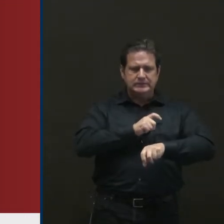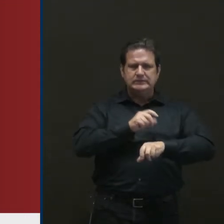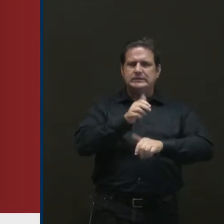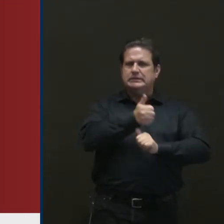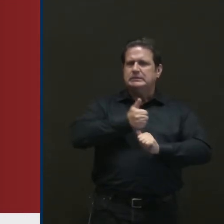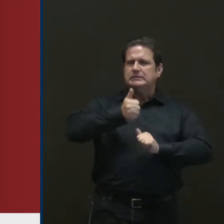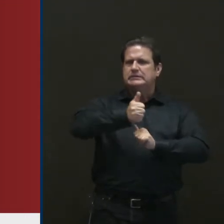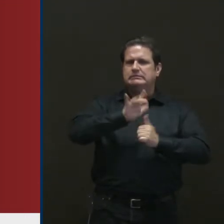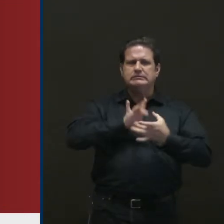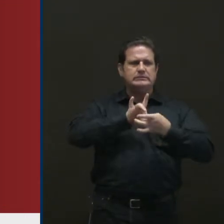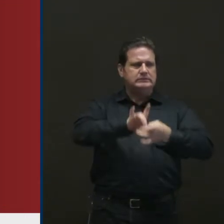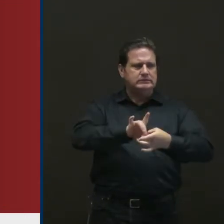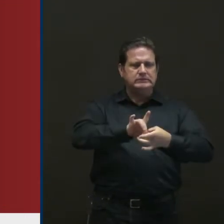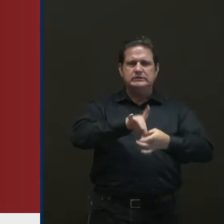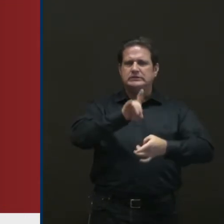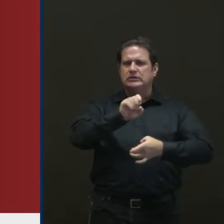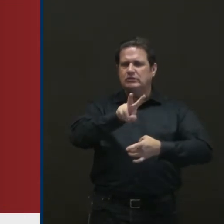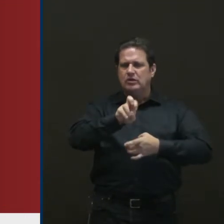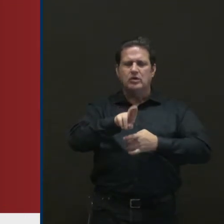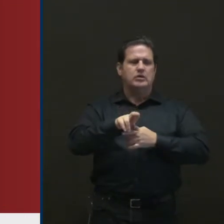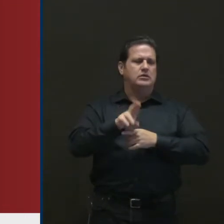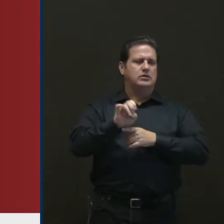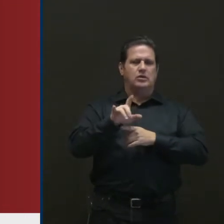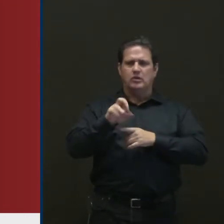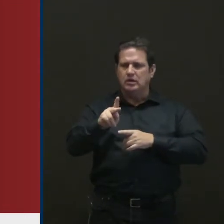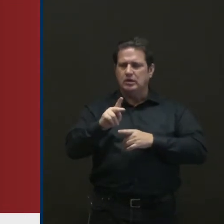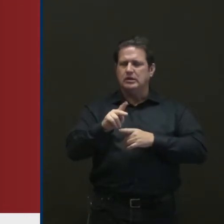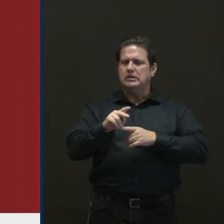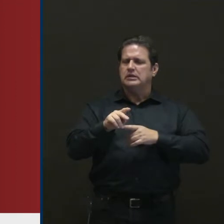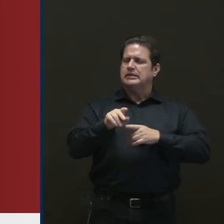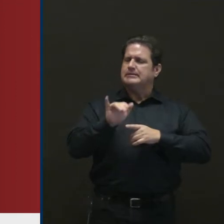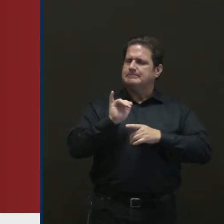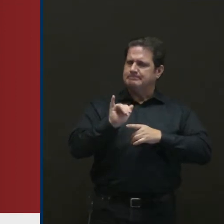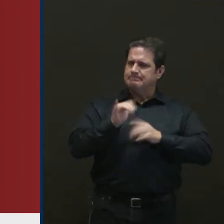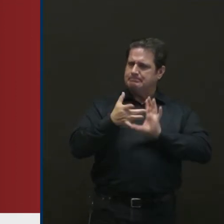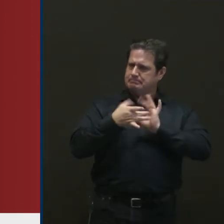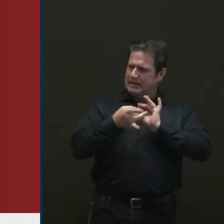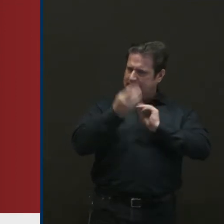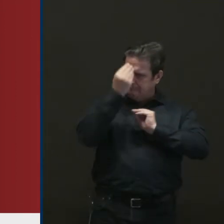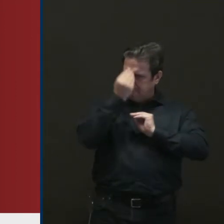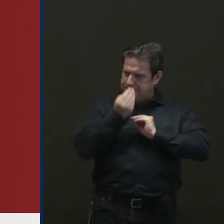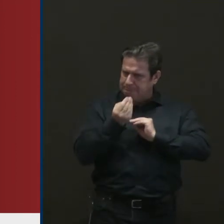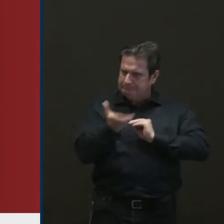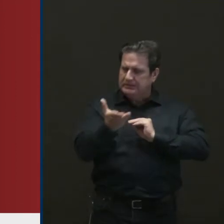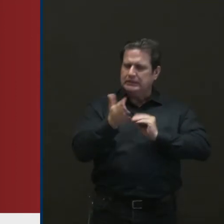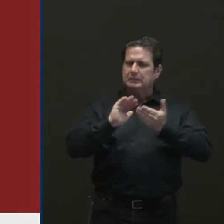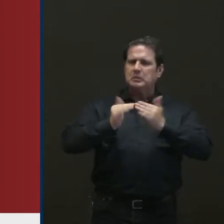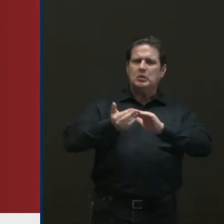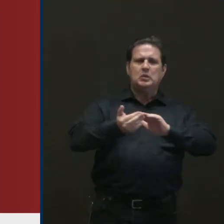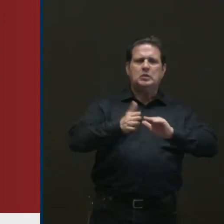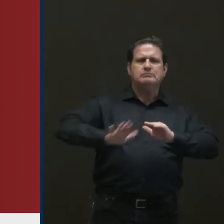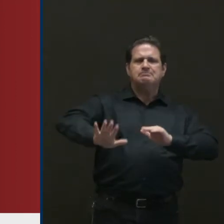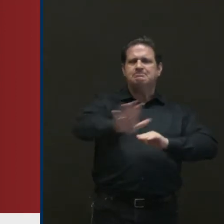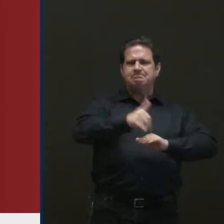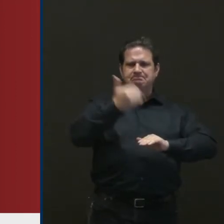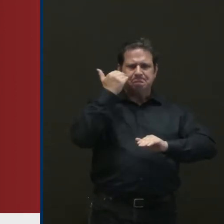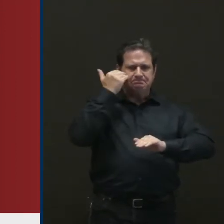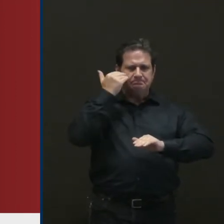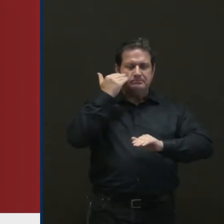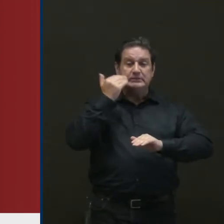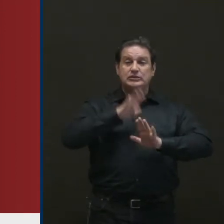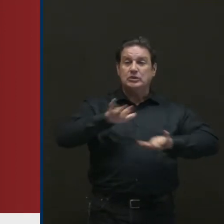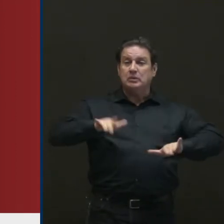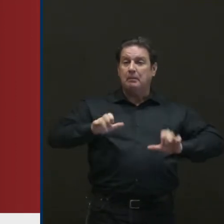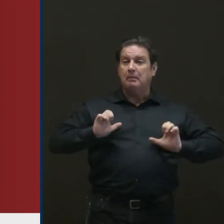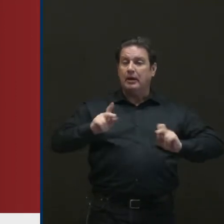with Dover and Newark, as we lean into our messaging in other communities. We're getting our children